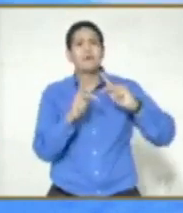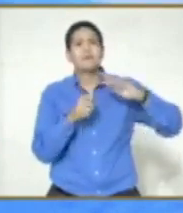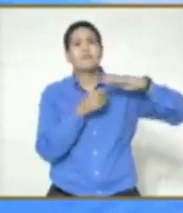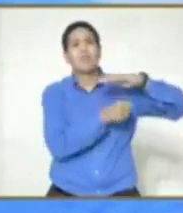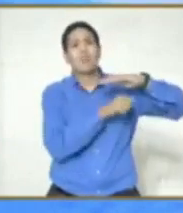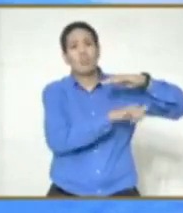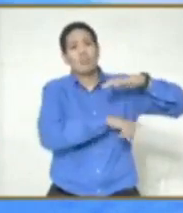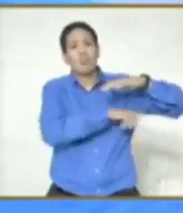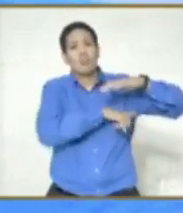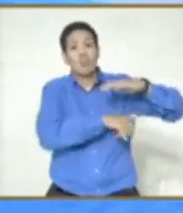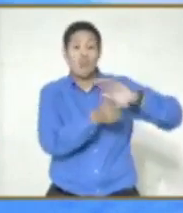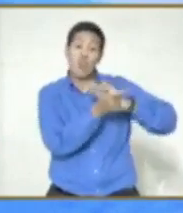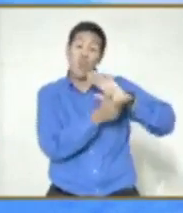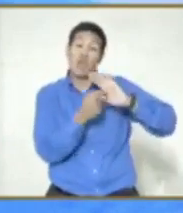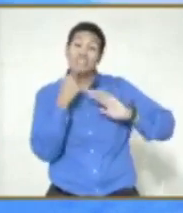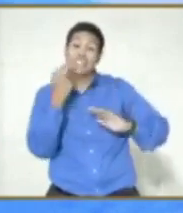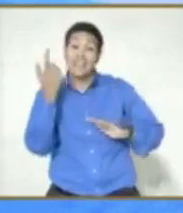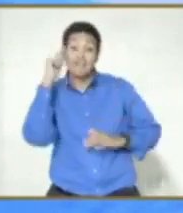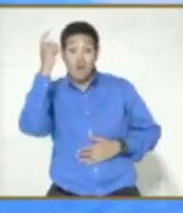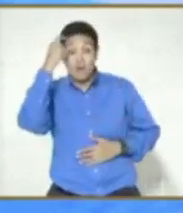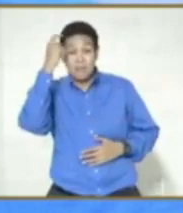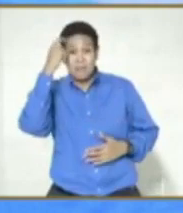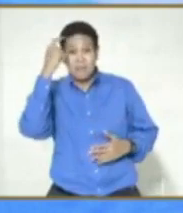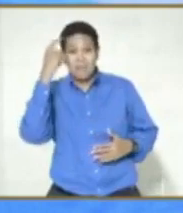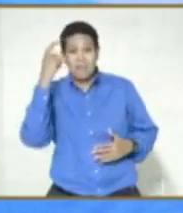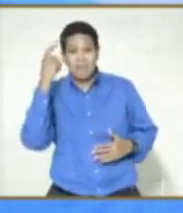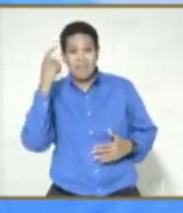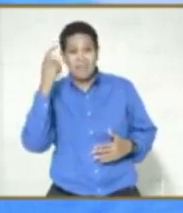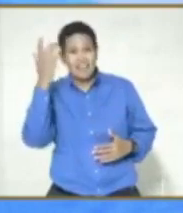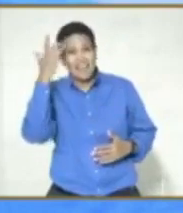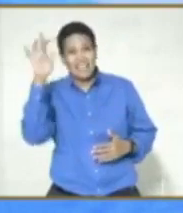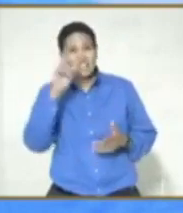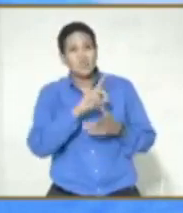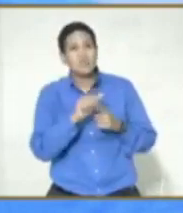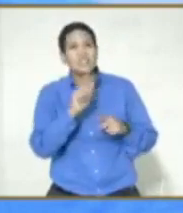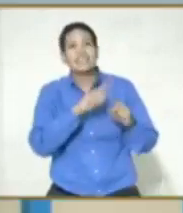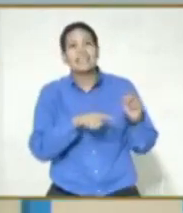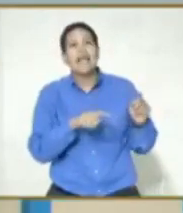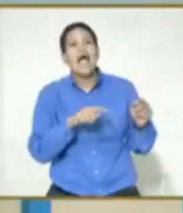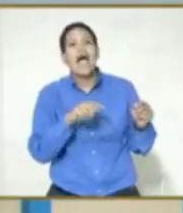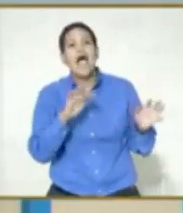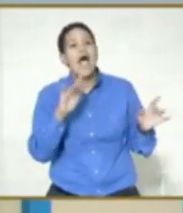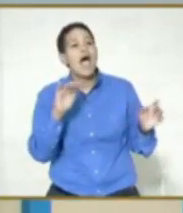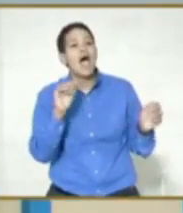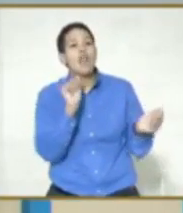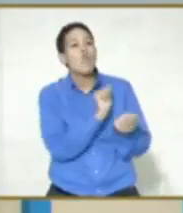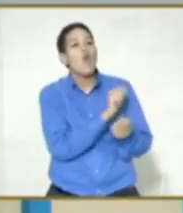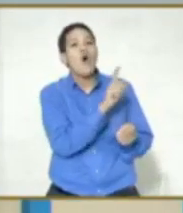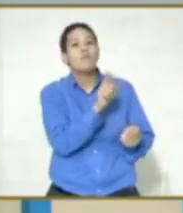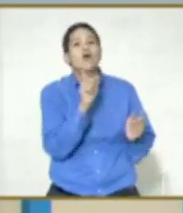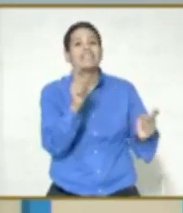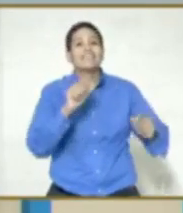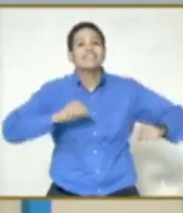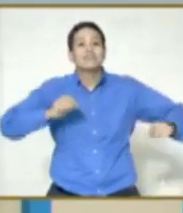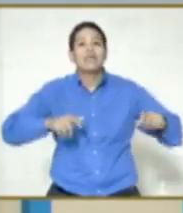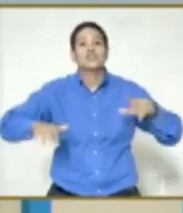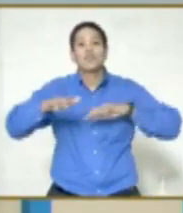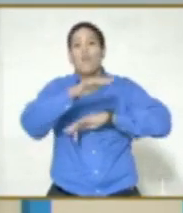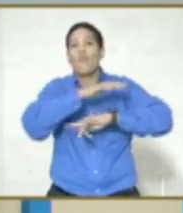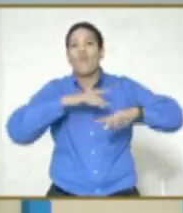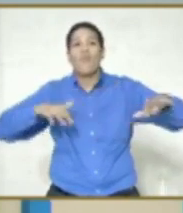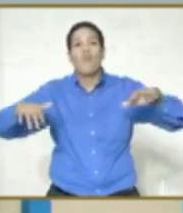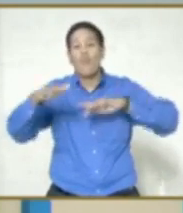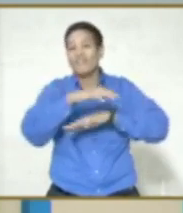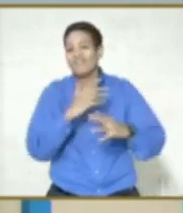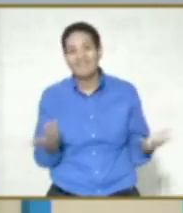the law states that for the mentally challenged, if I'm right, Doc, you cannot lock them up. They must be given space to move up and down. And so if you would